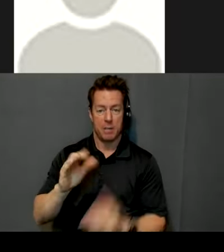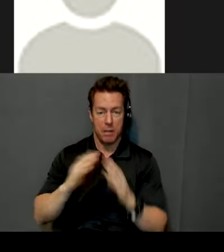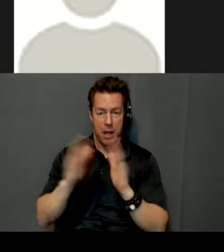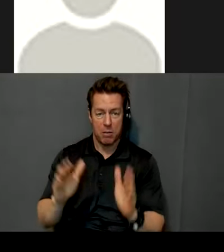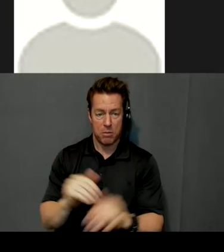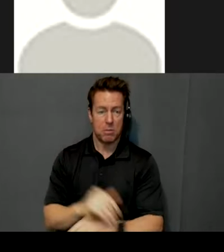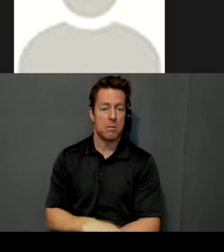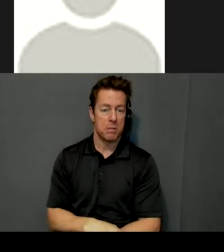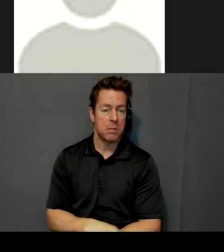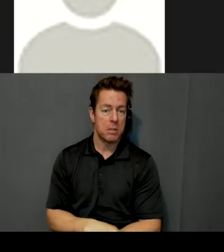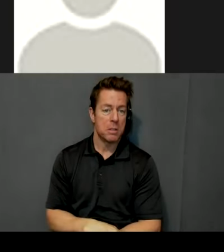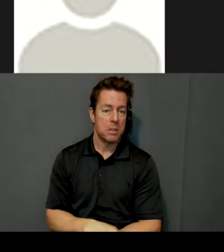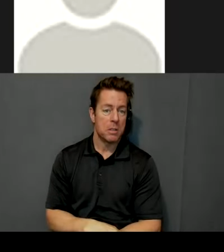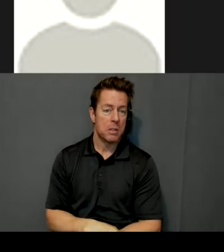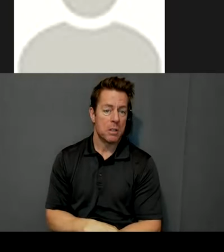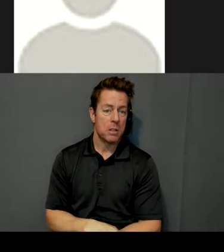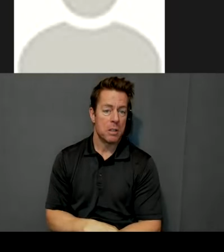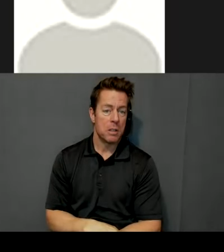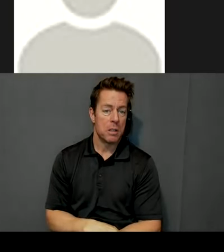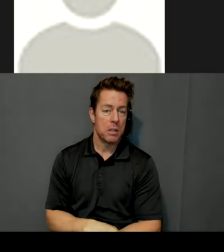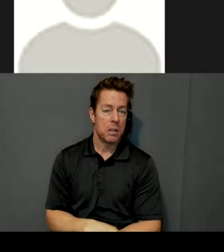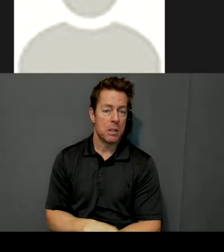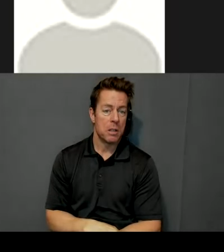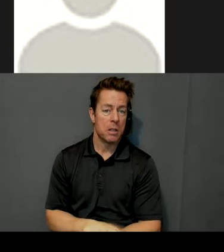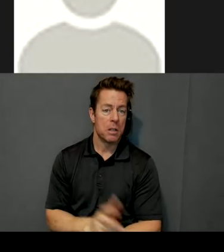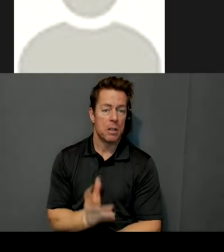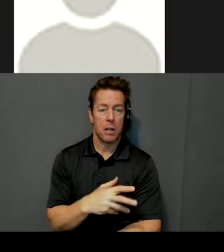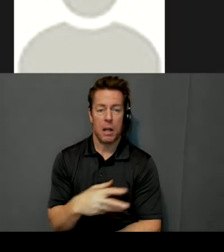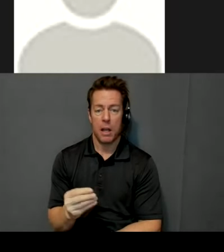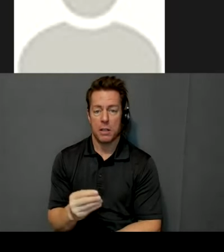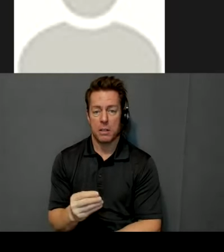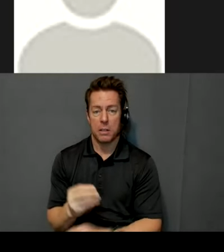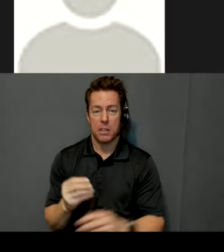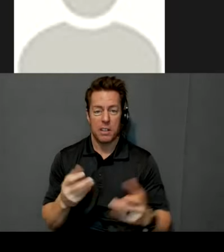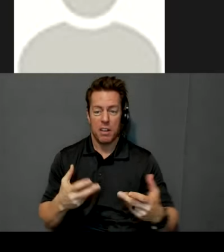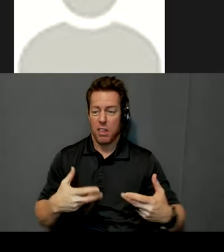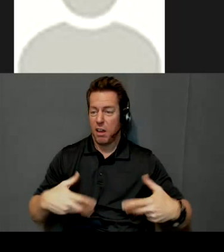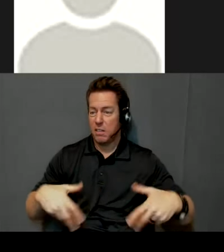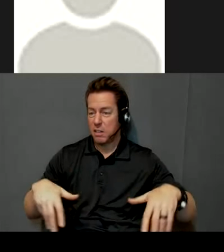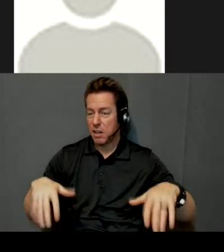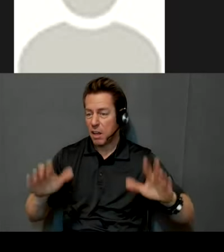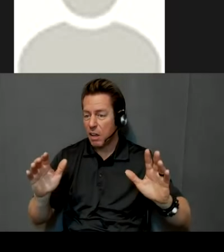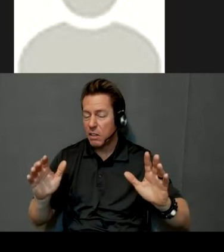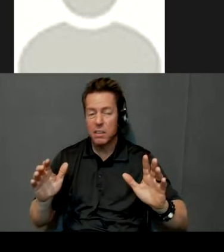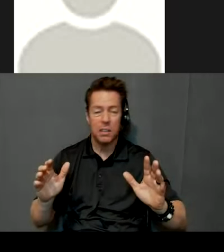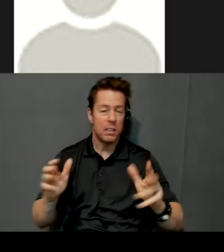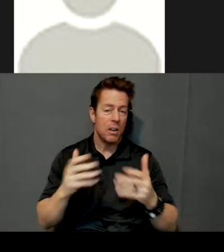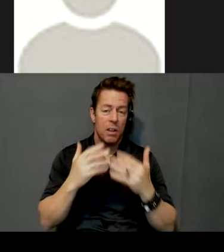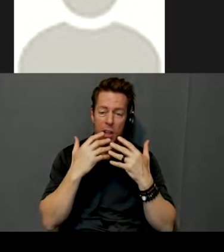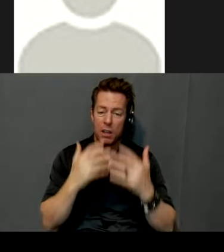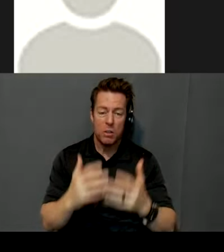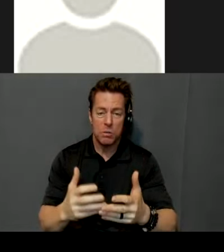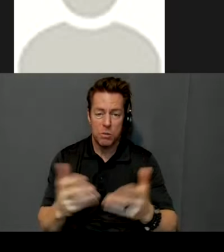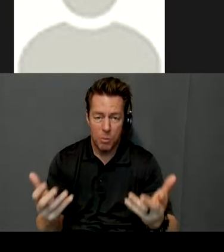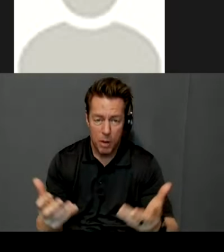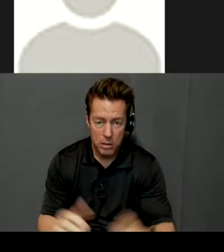Residency. And that is it. So thank you very much.